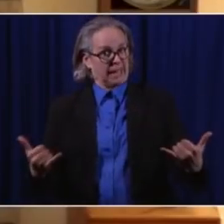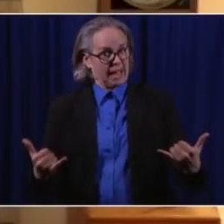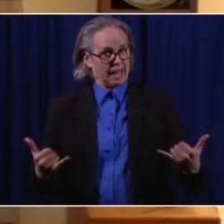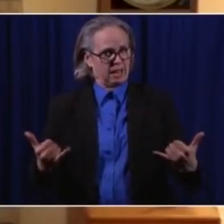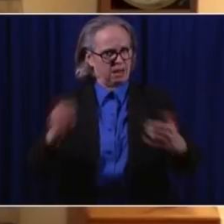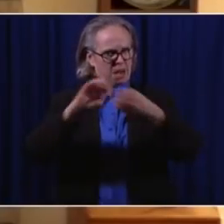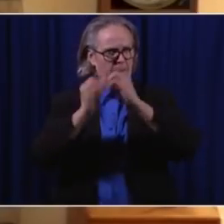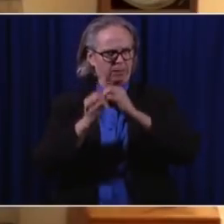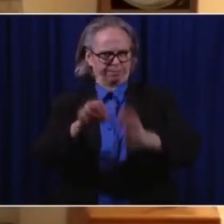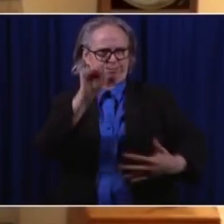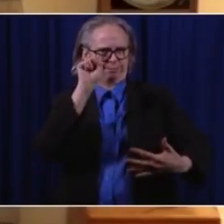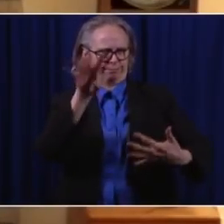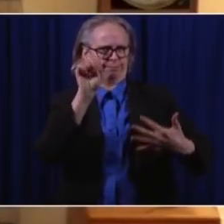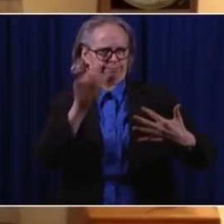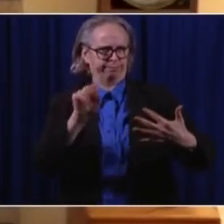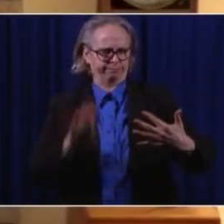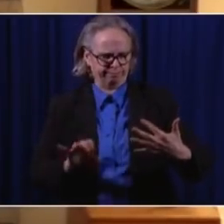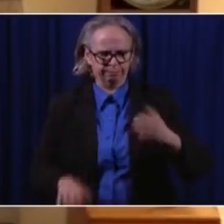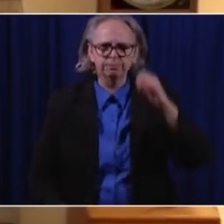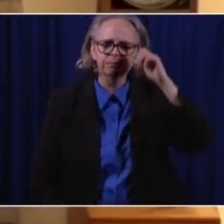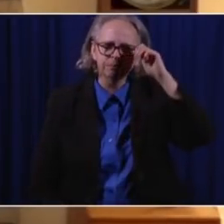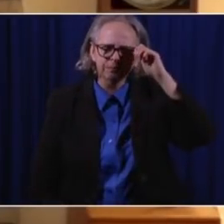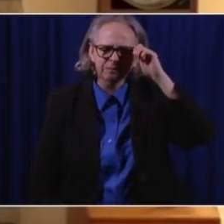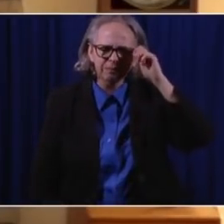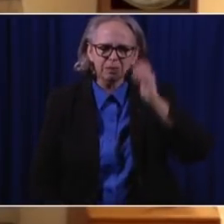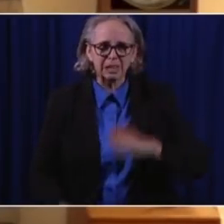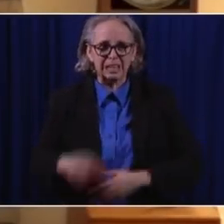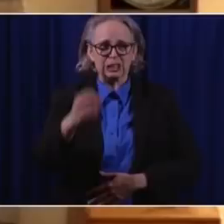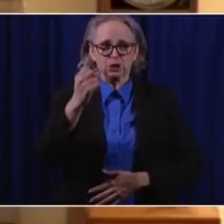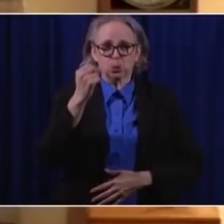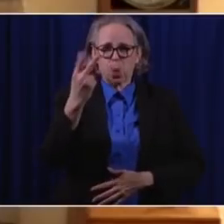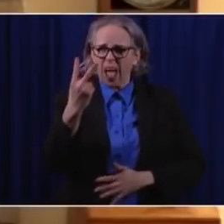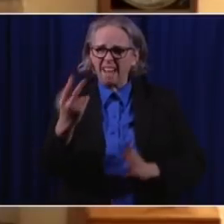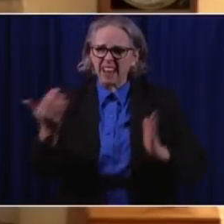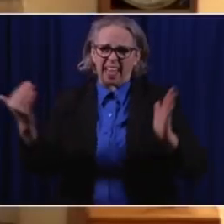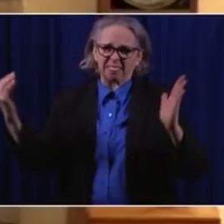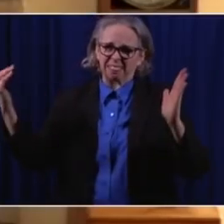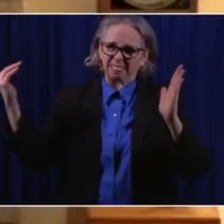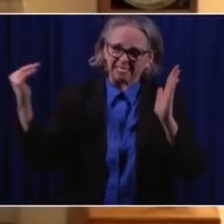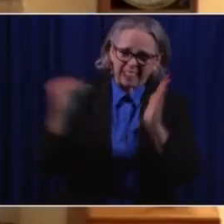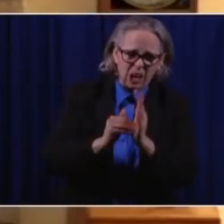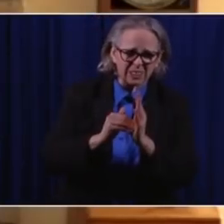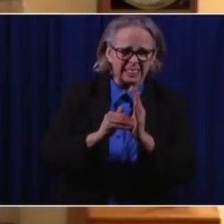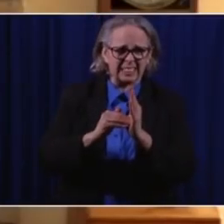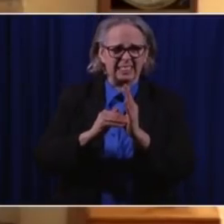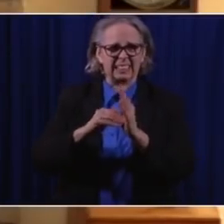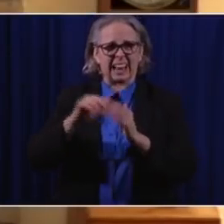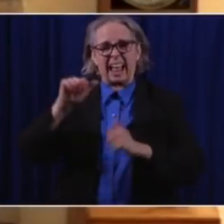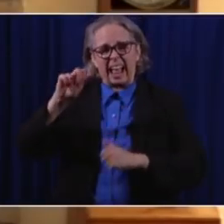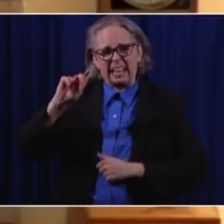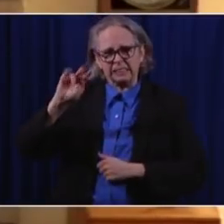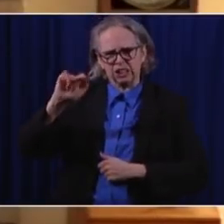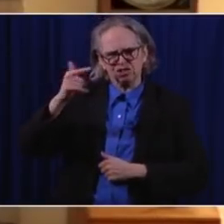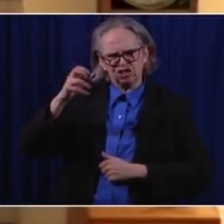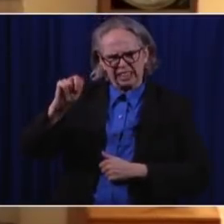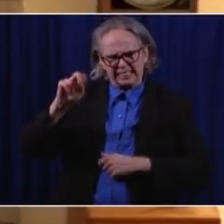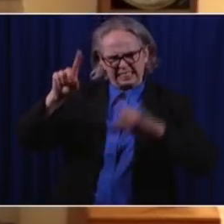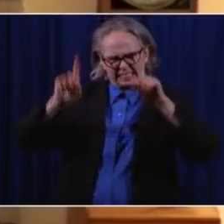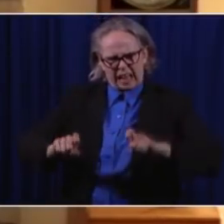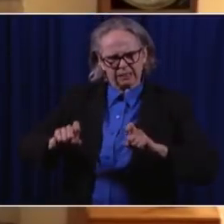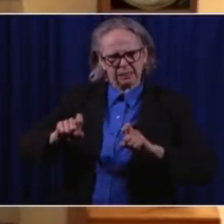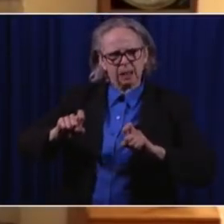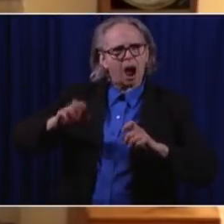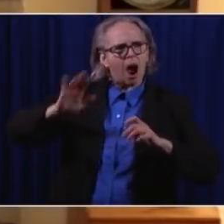team, there are 12,000 of these that have not been double checked, which means